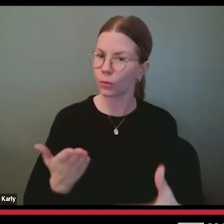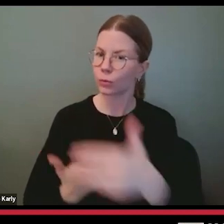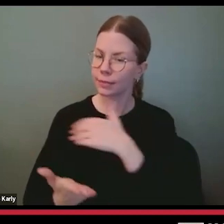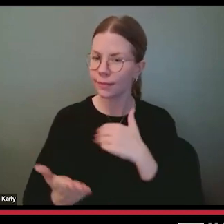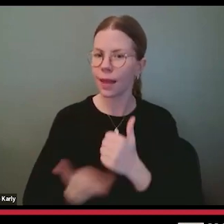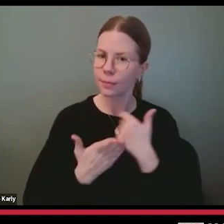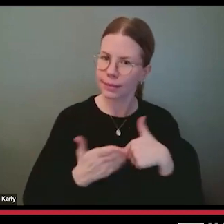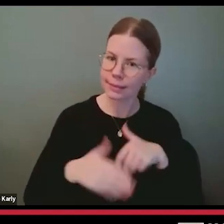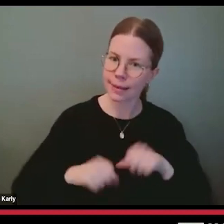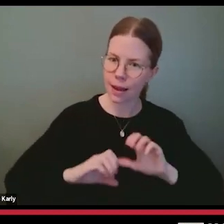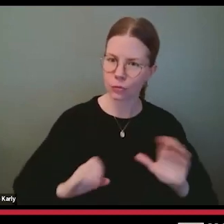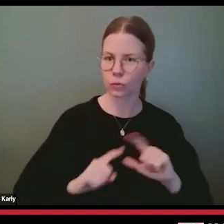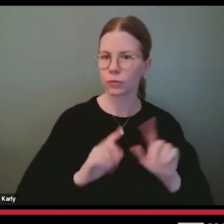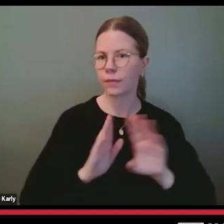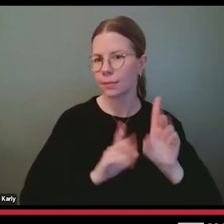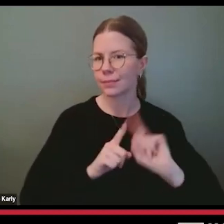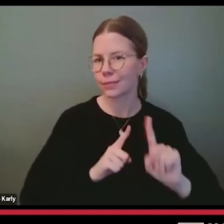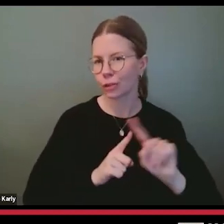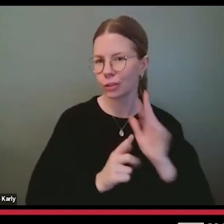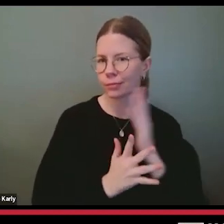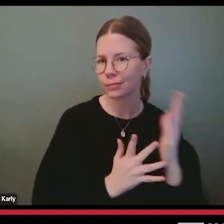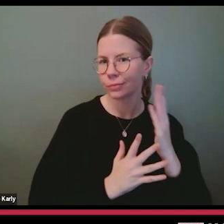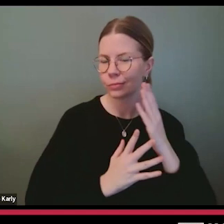Asking a 2 Health guy for One Health Yeah. advice. Yeah.